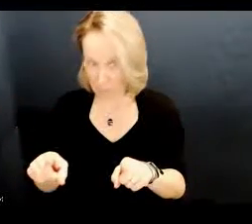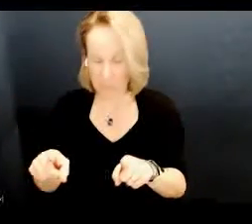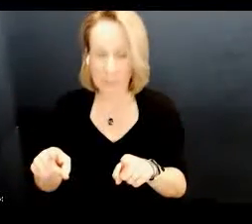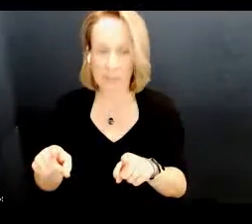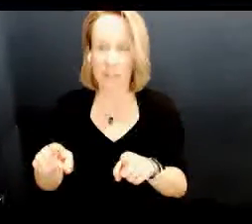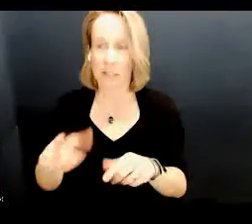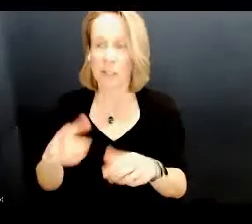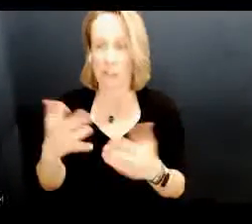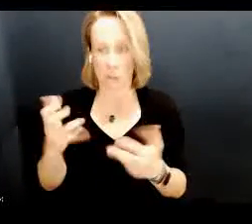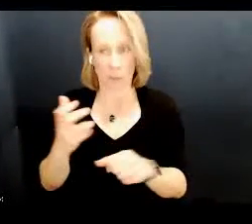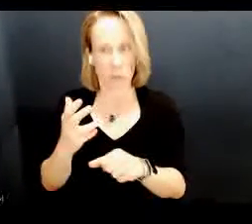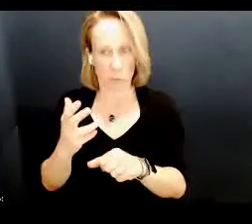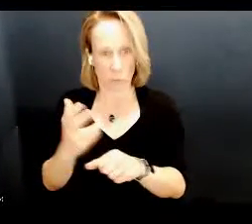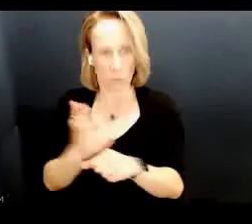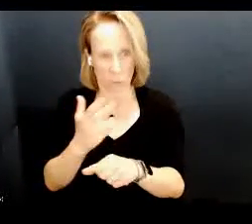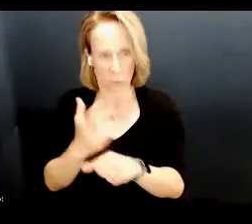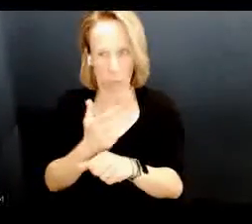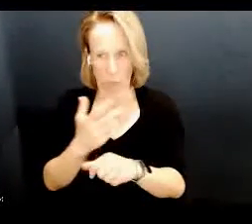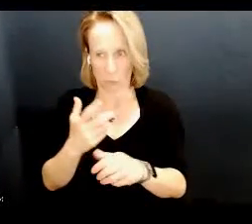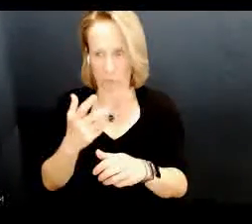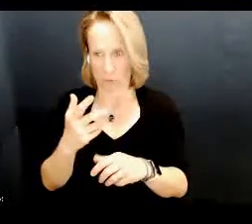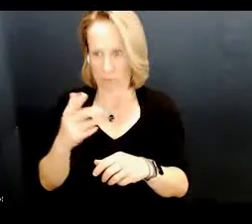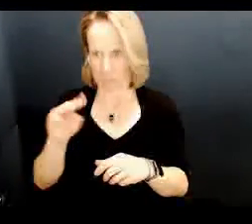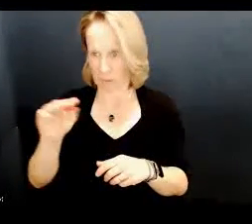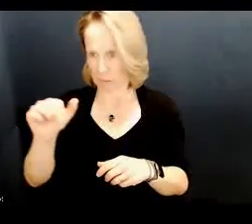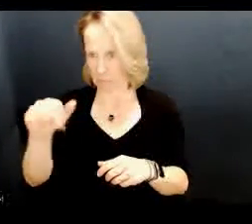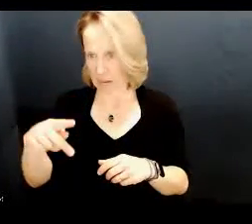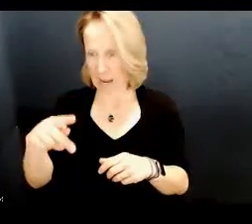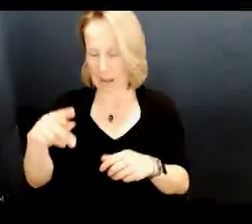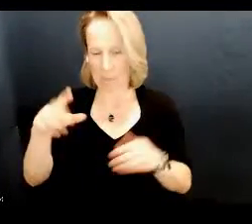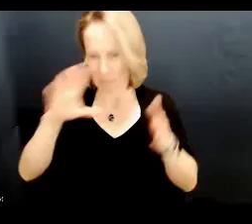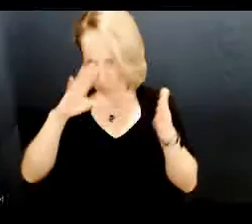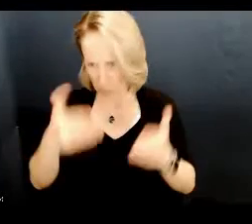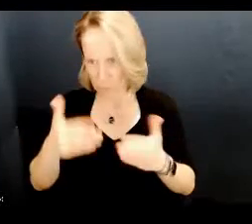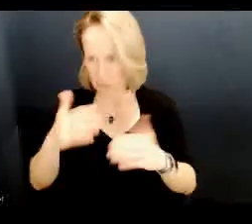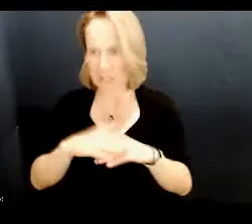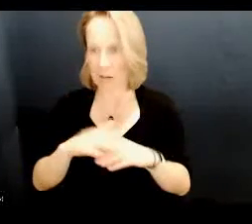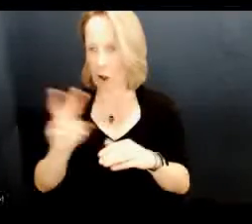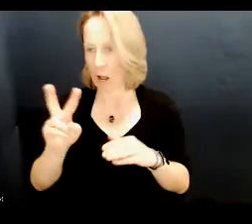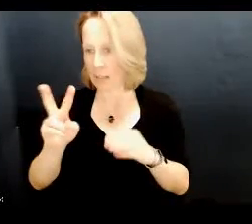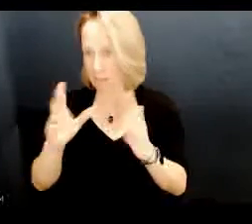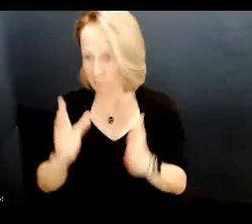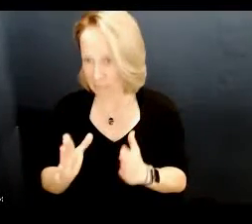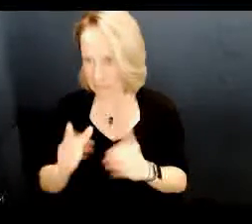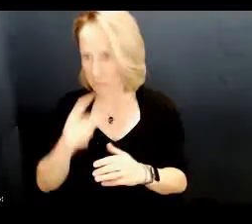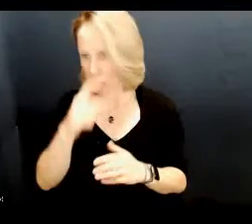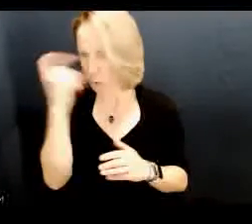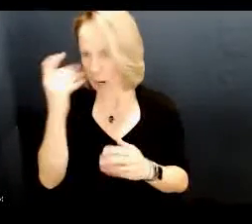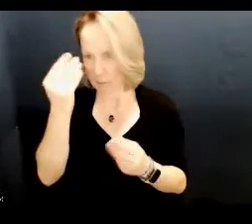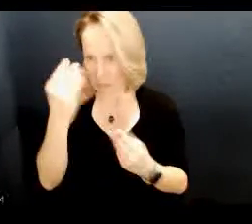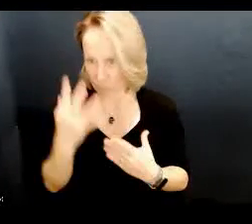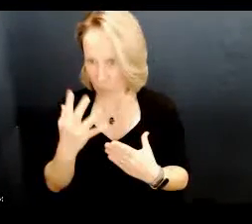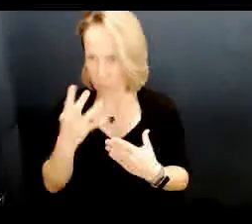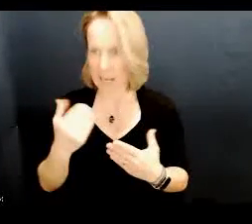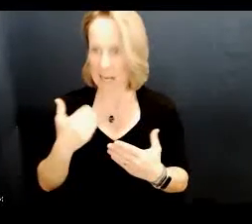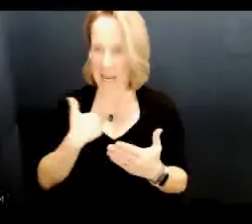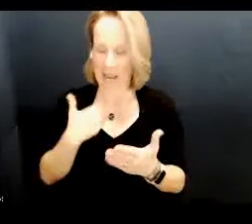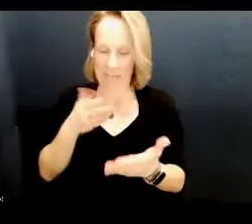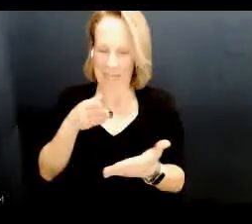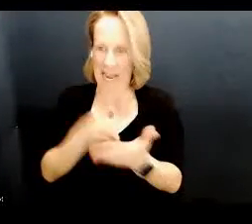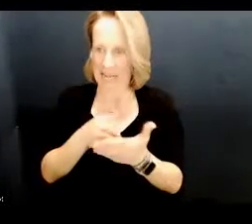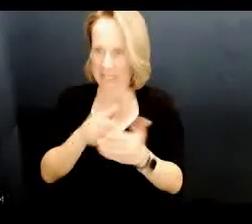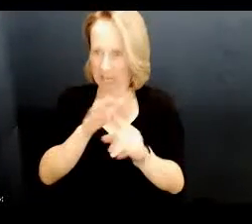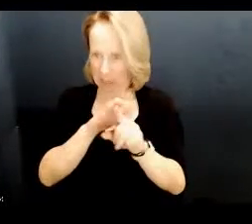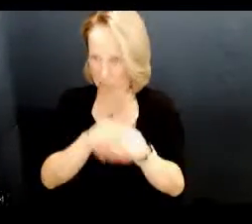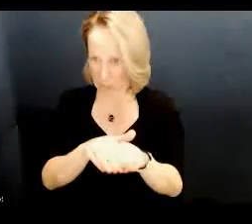to analyze our maps. So being victim-centered, being trauma-informed, and having that anti-oppression lens, and what